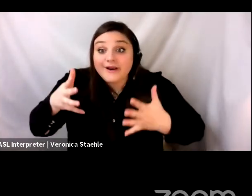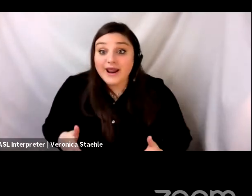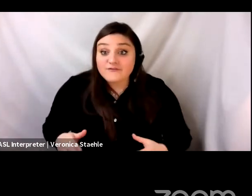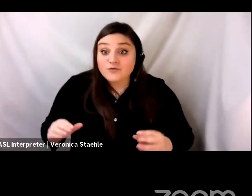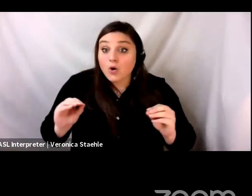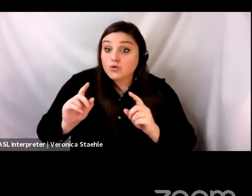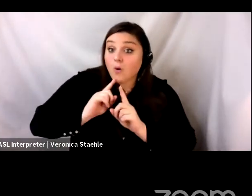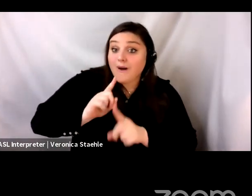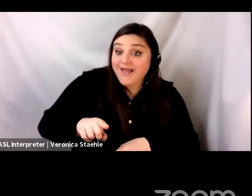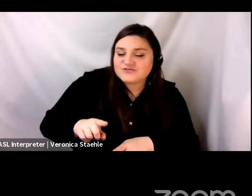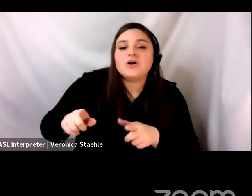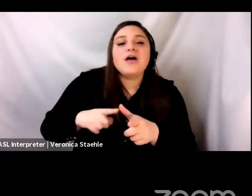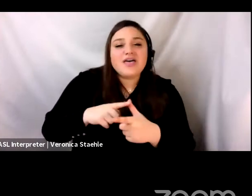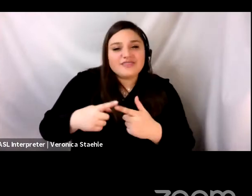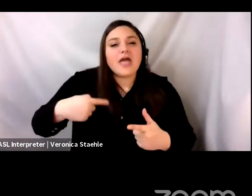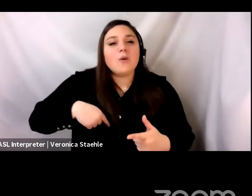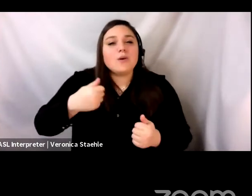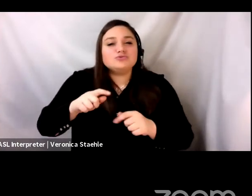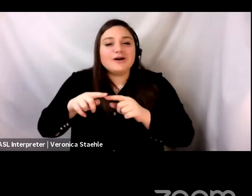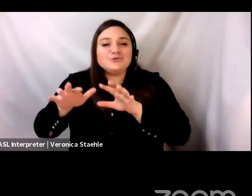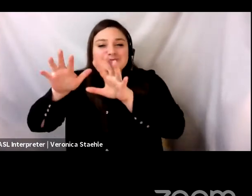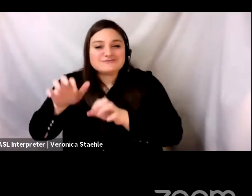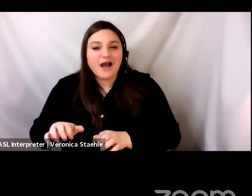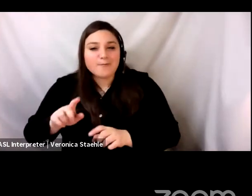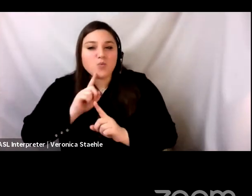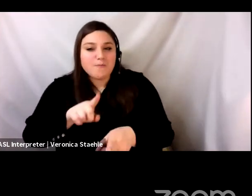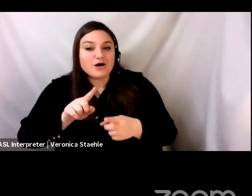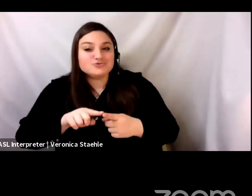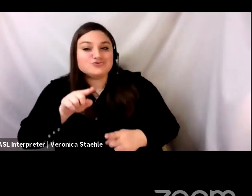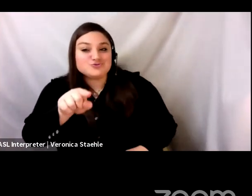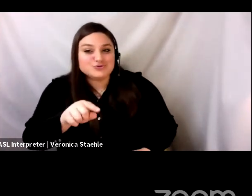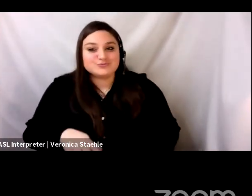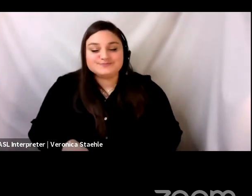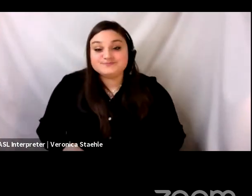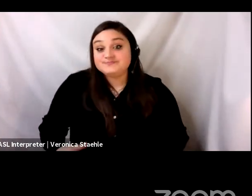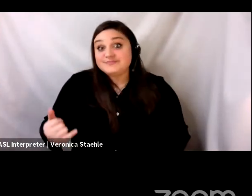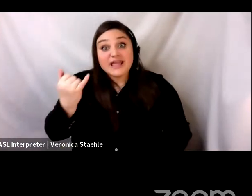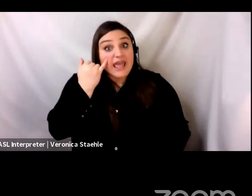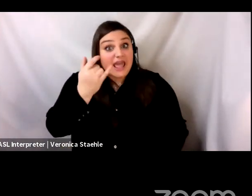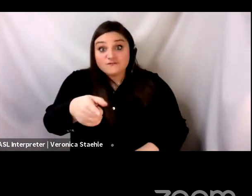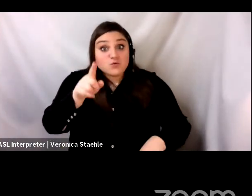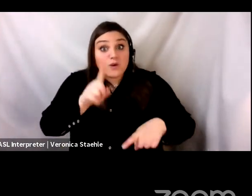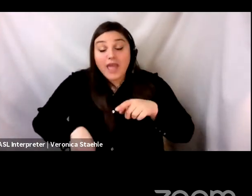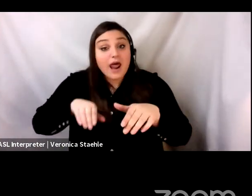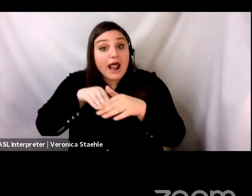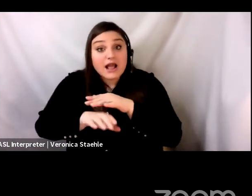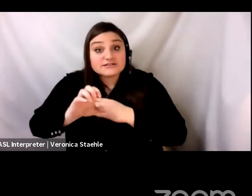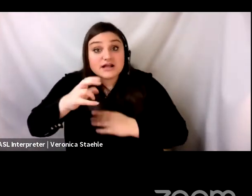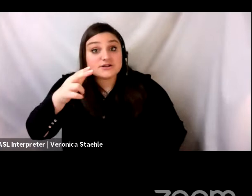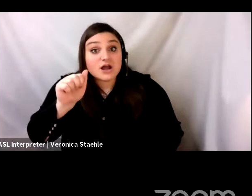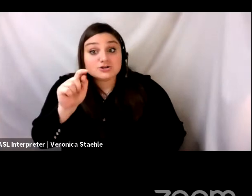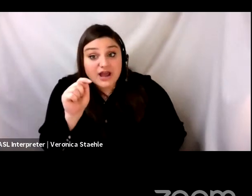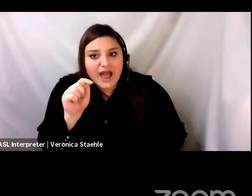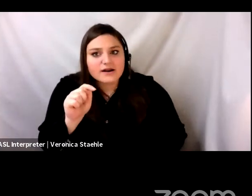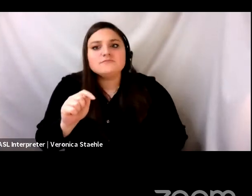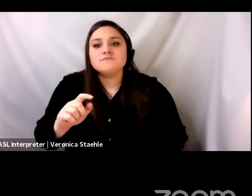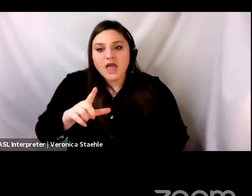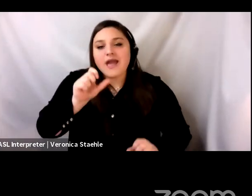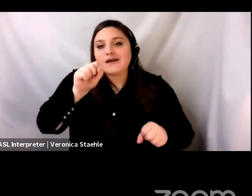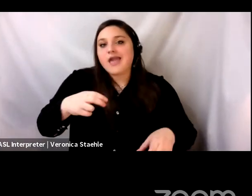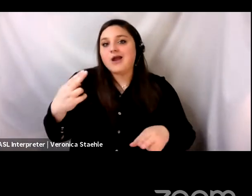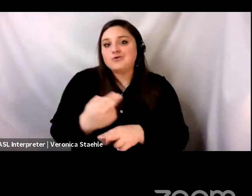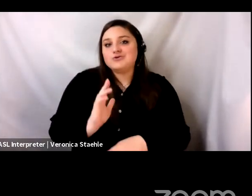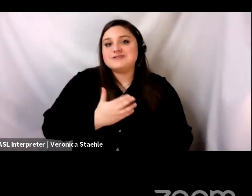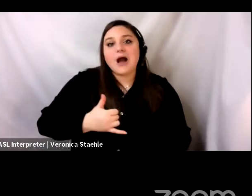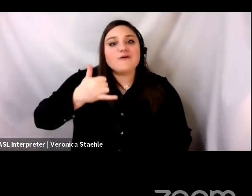respond directly via chat if possible. If the chat is not accessible to you, you can use our helpline, which